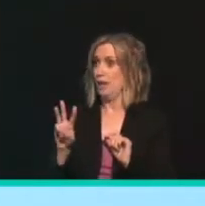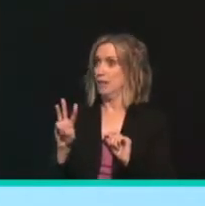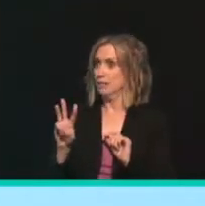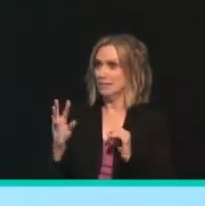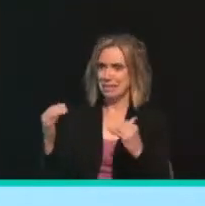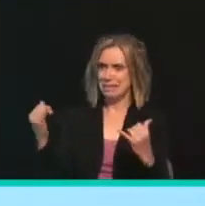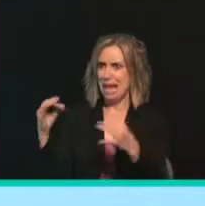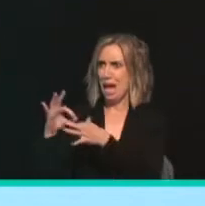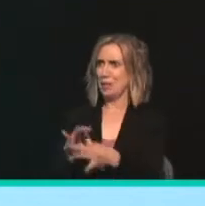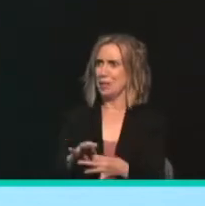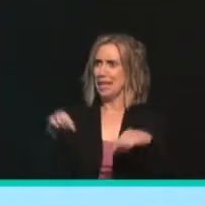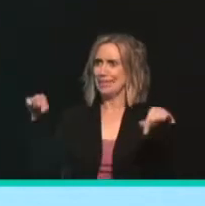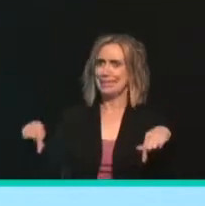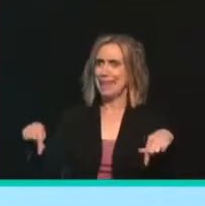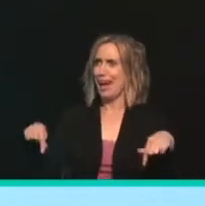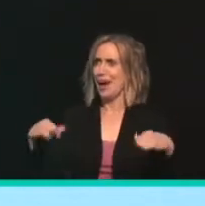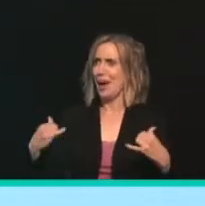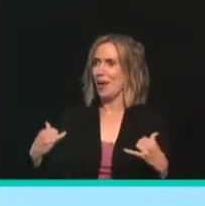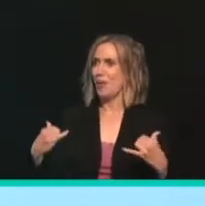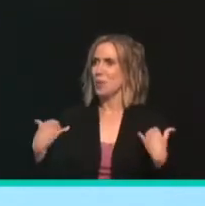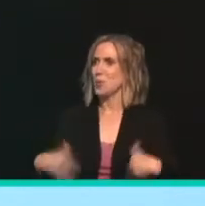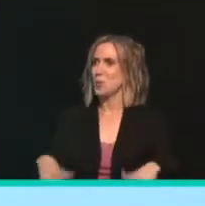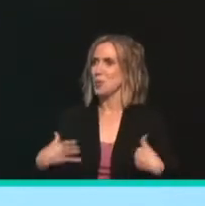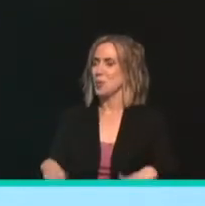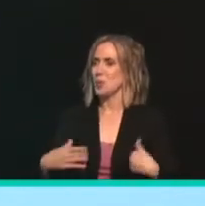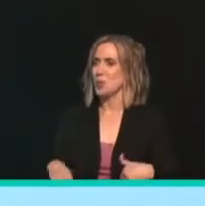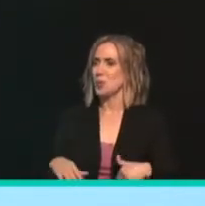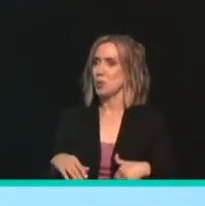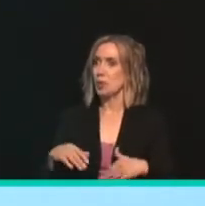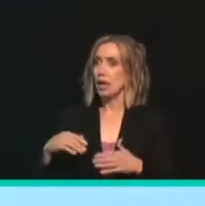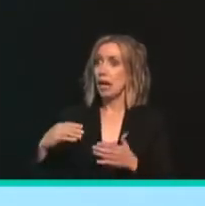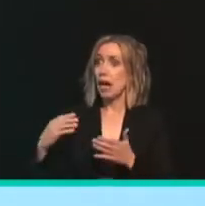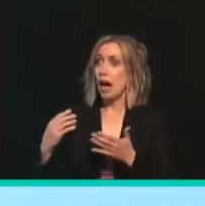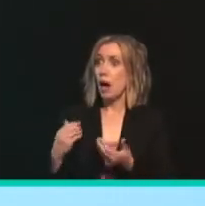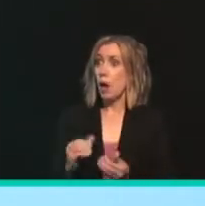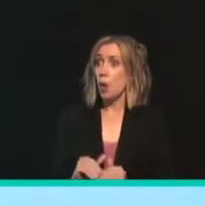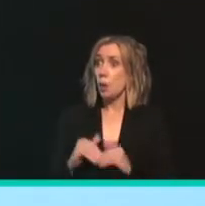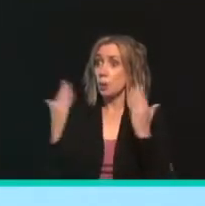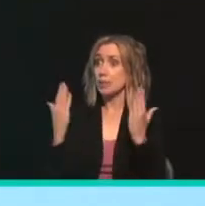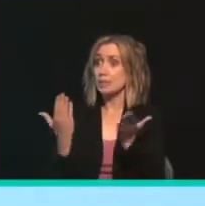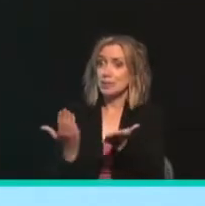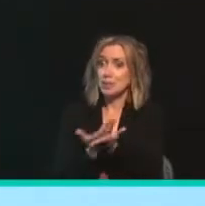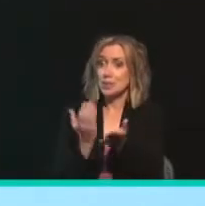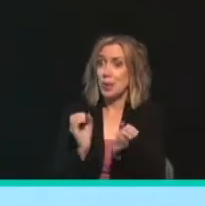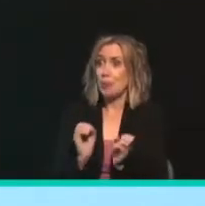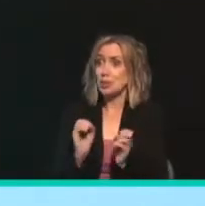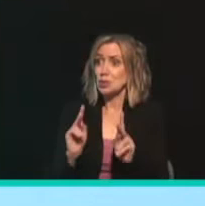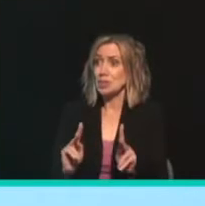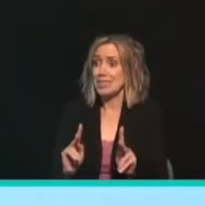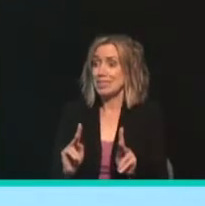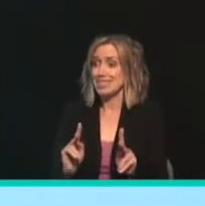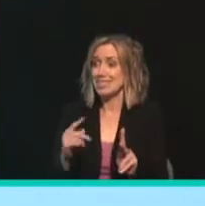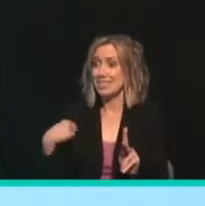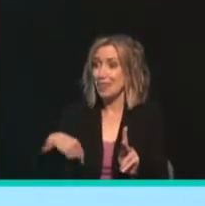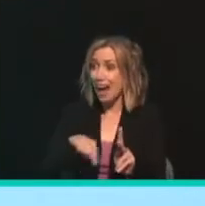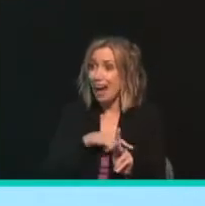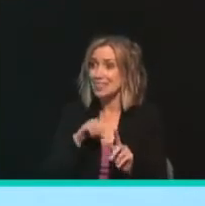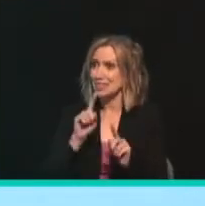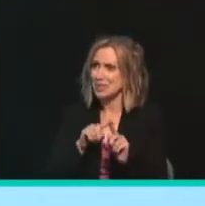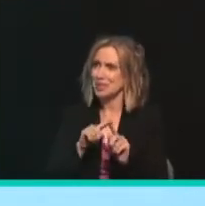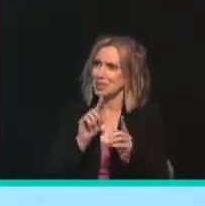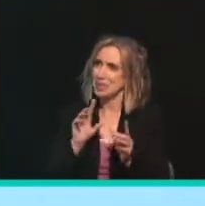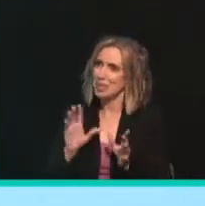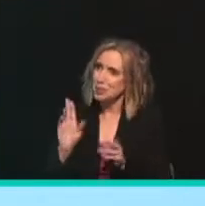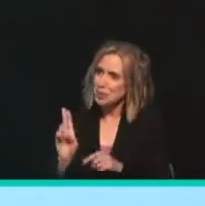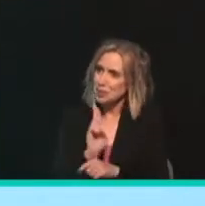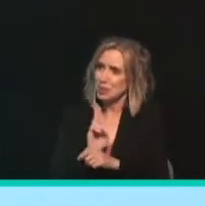new opportunities for ministry and service and reaching our contemporary societies with the good news